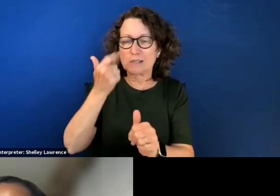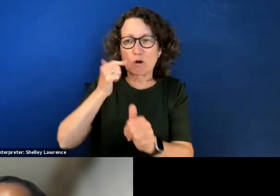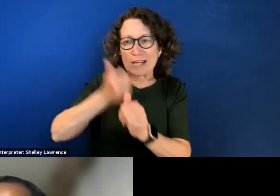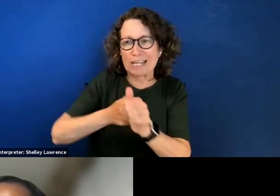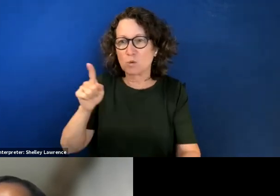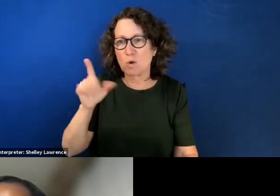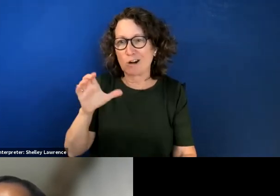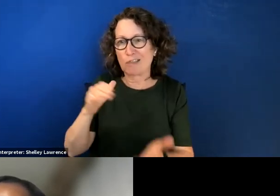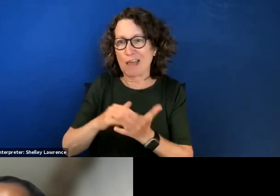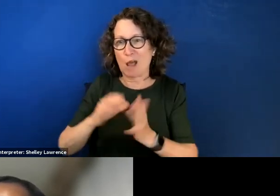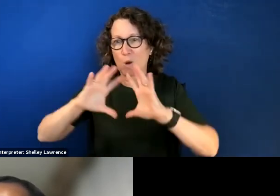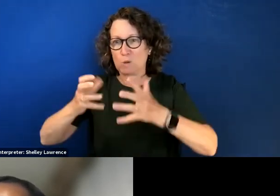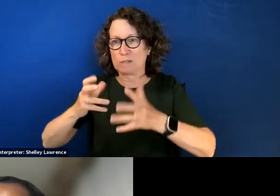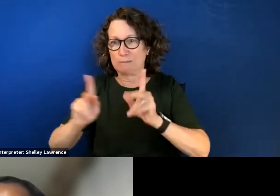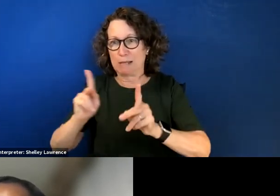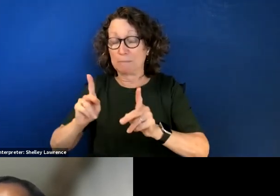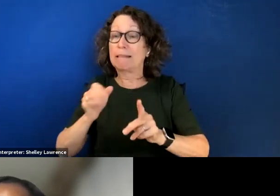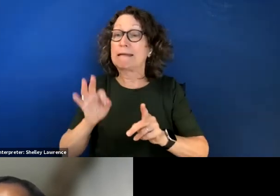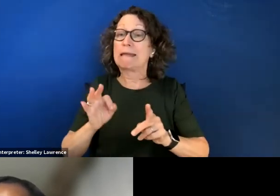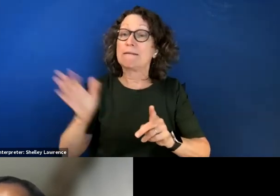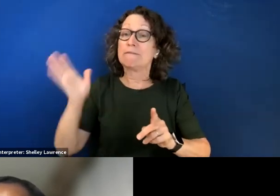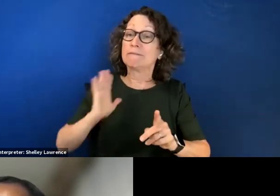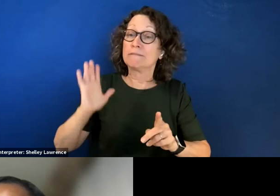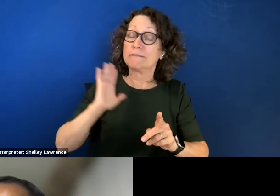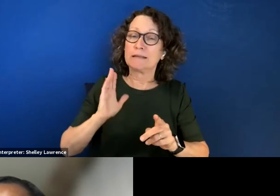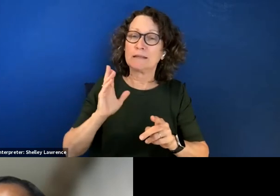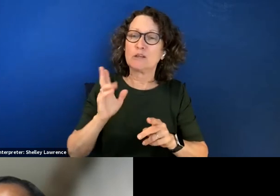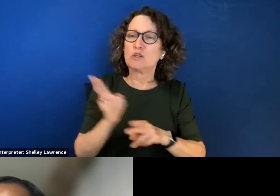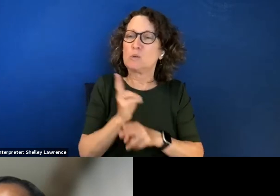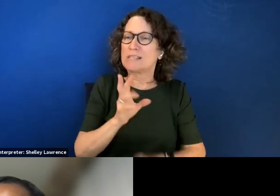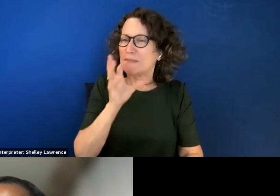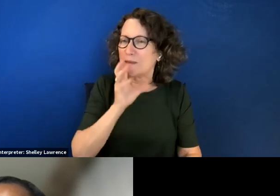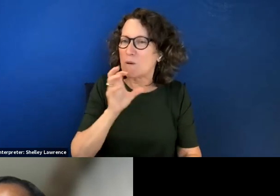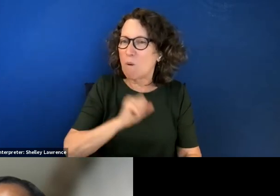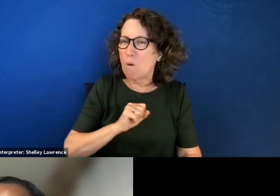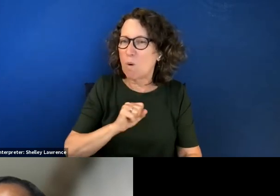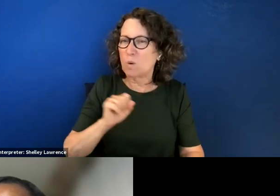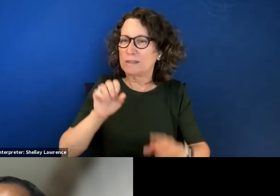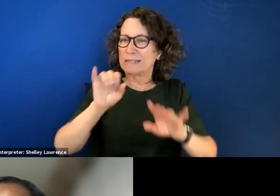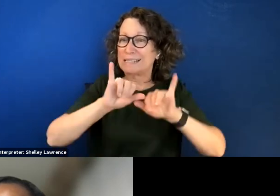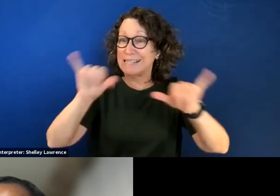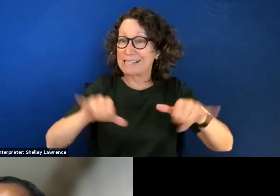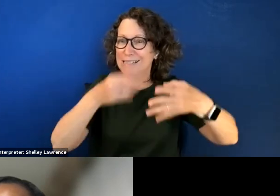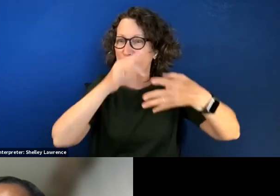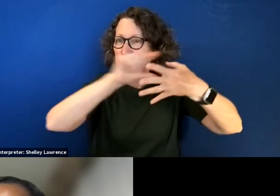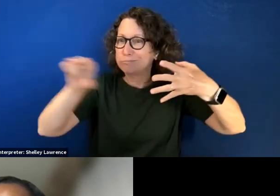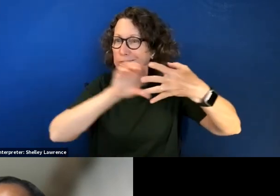100,000. If we were back in the old tiered system,